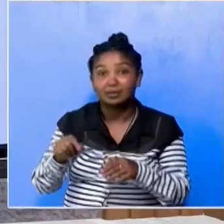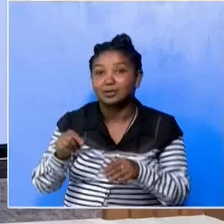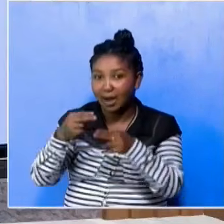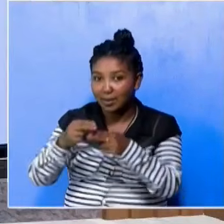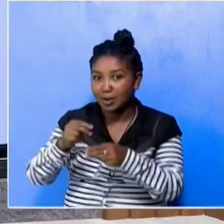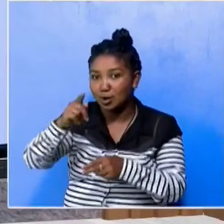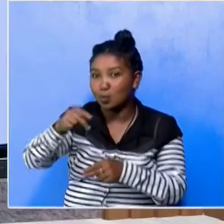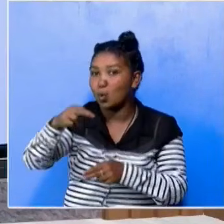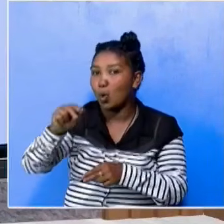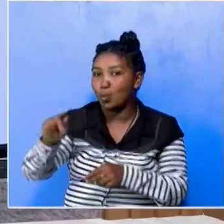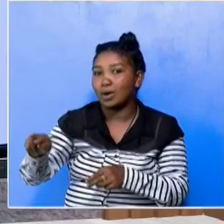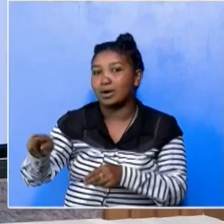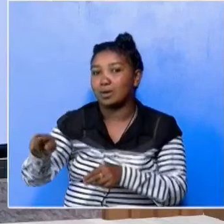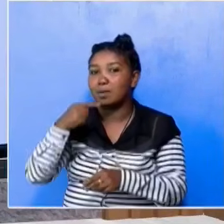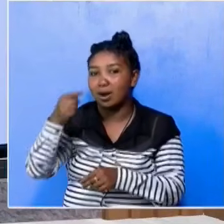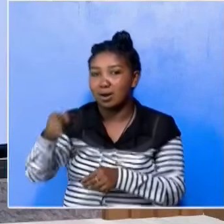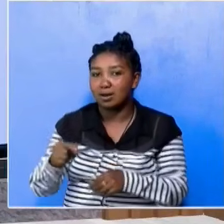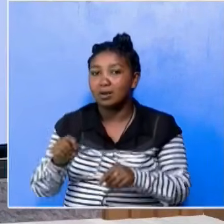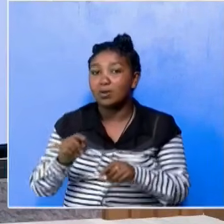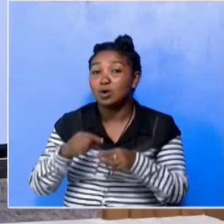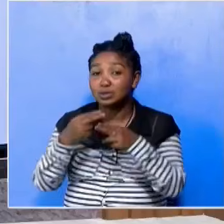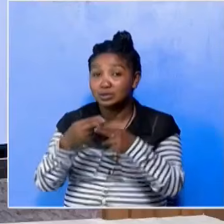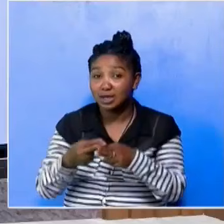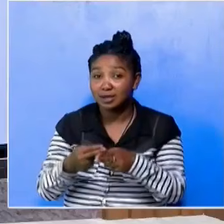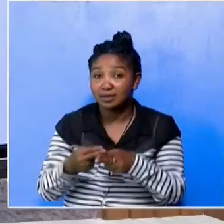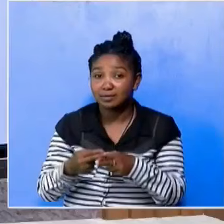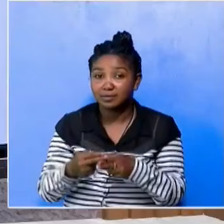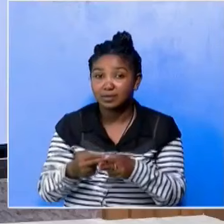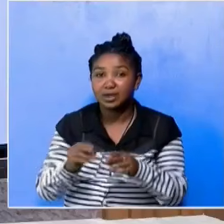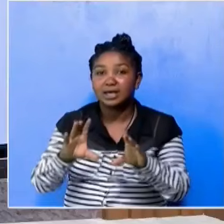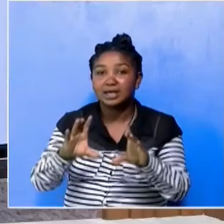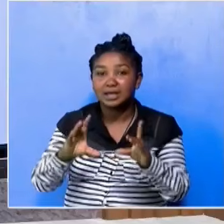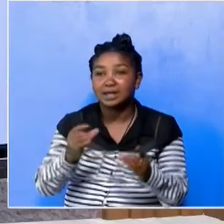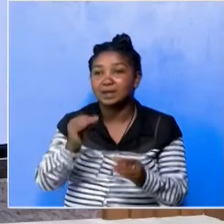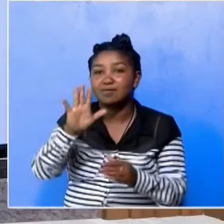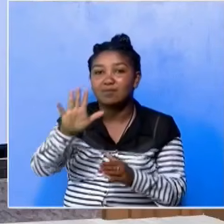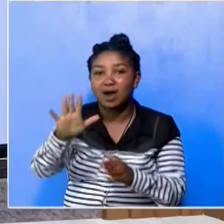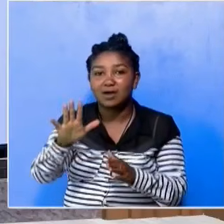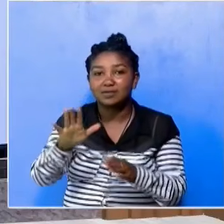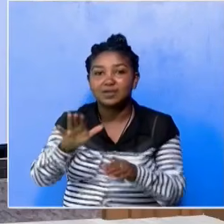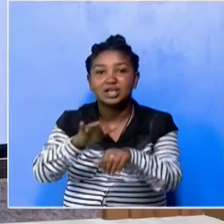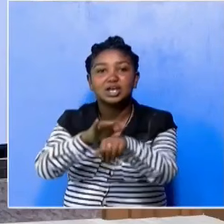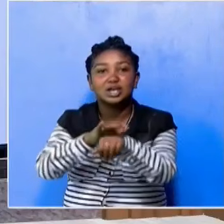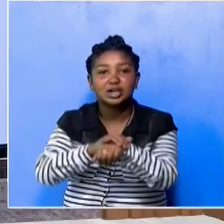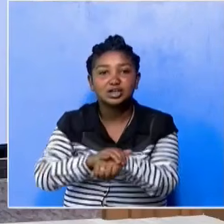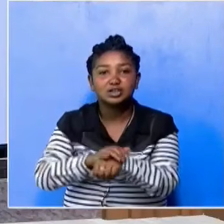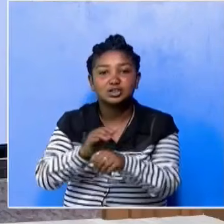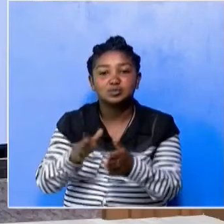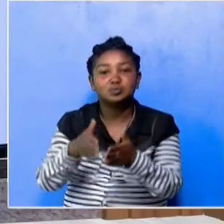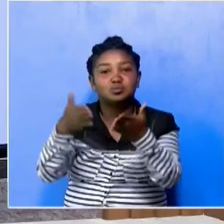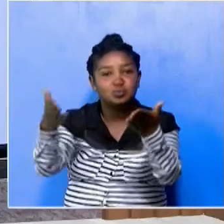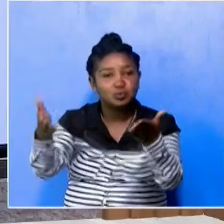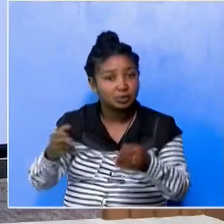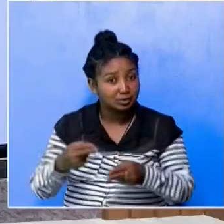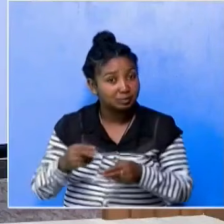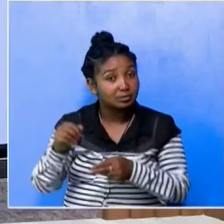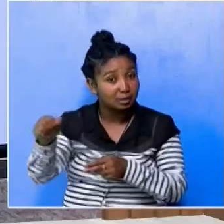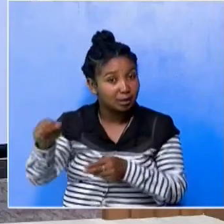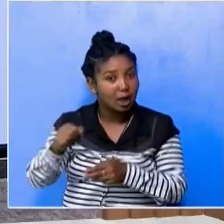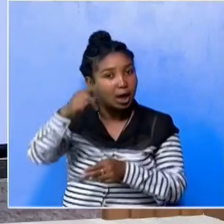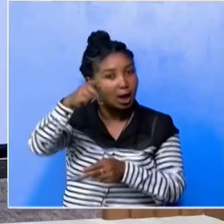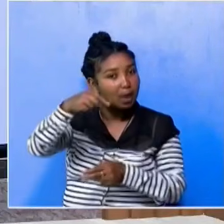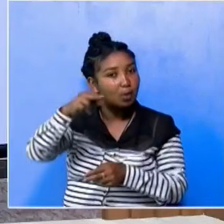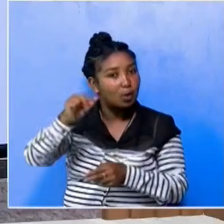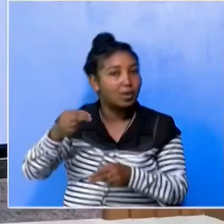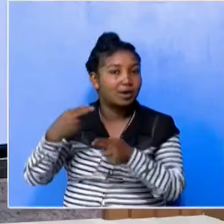noun. When we say grade 5 English language book, that is